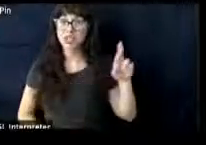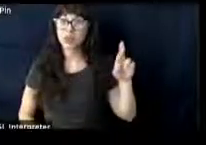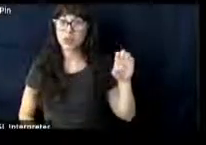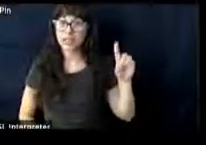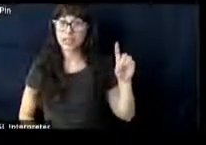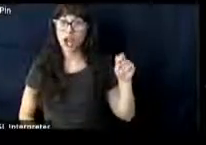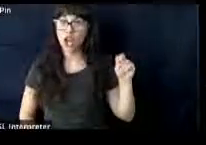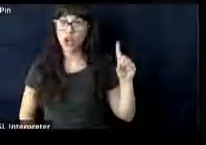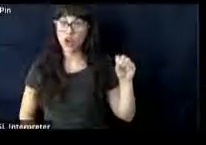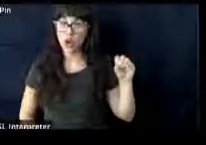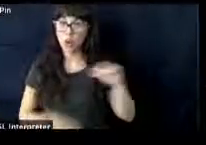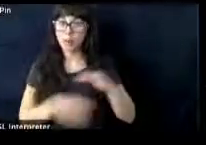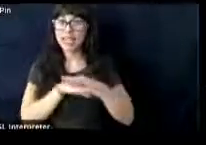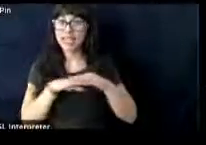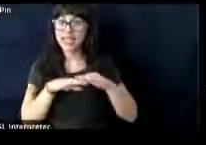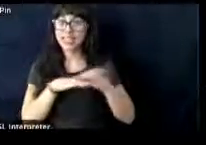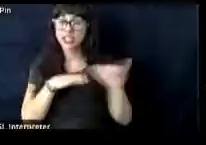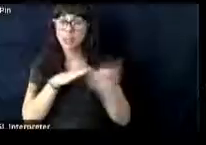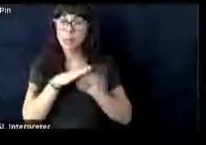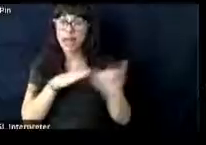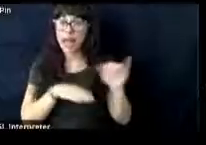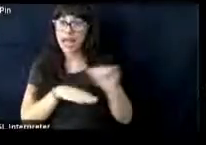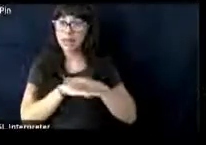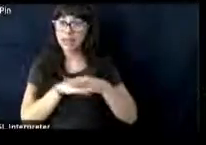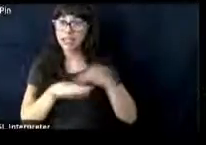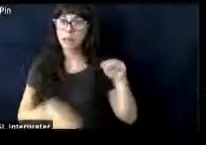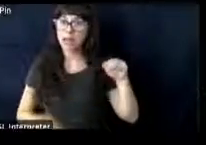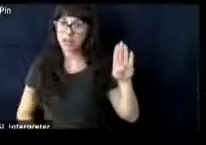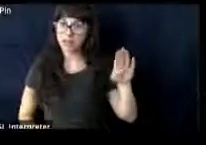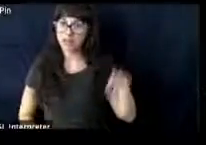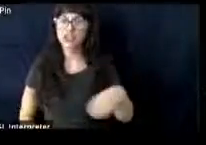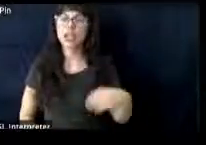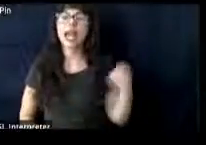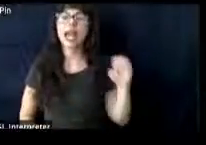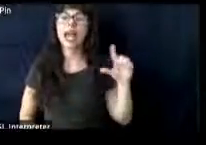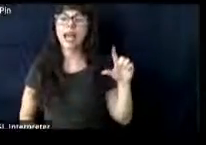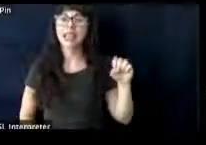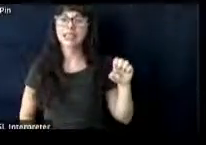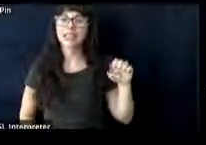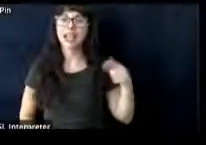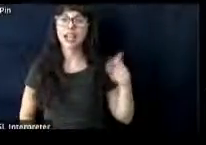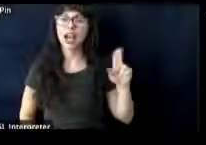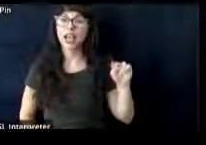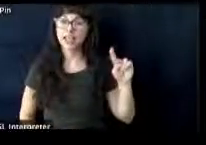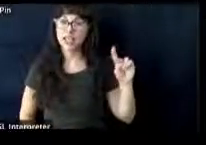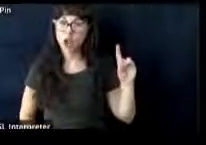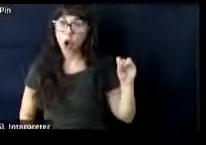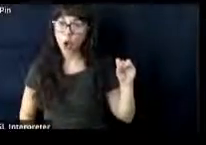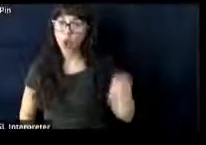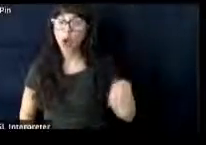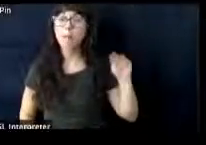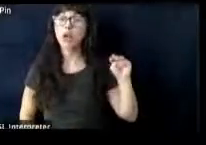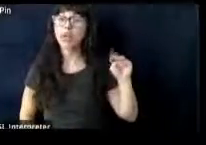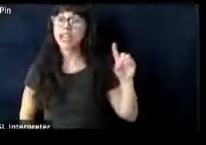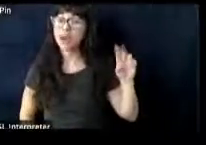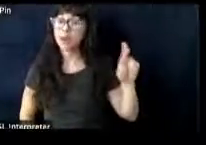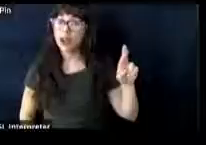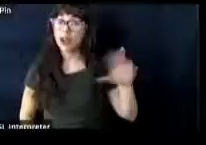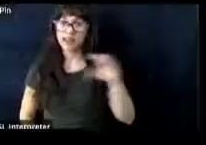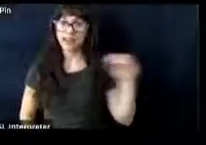Beach, Manhattan Beach, El Segundo, Marina del Rey, and Santa